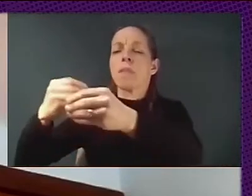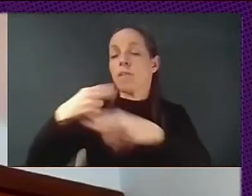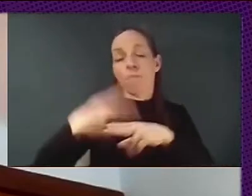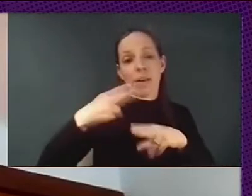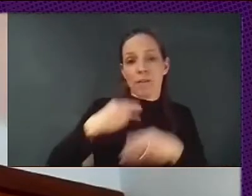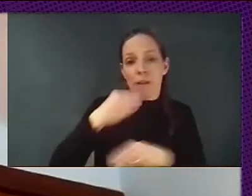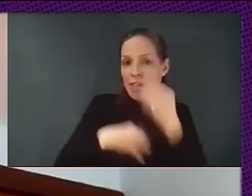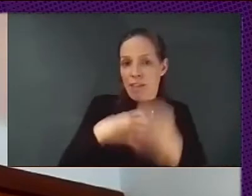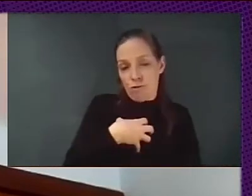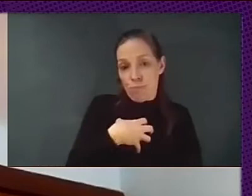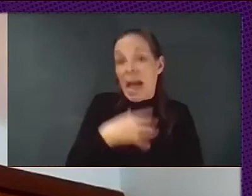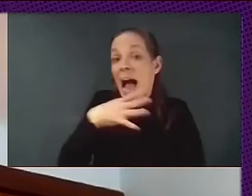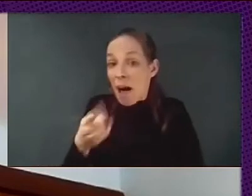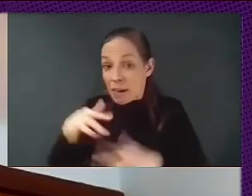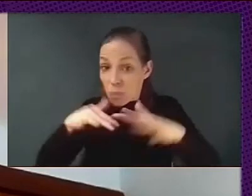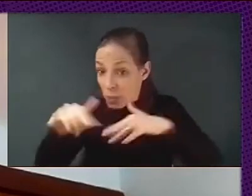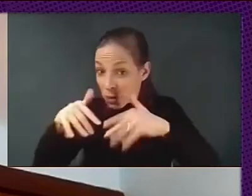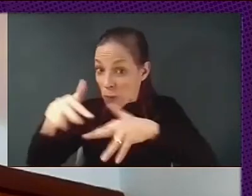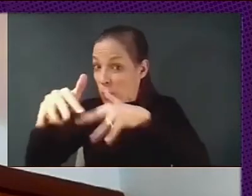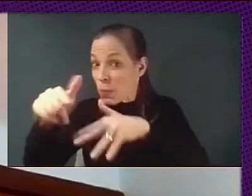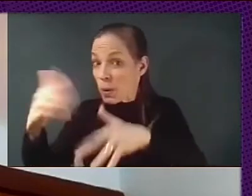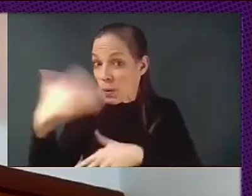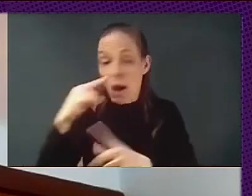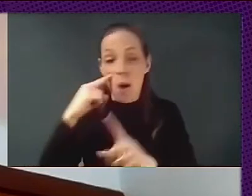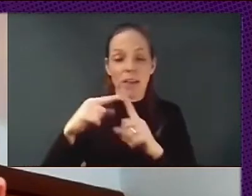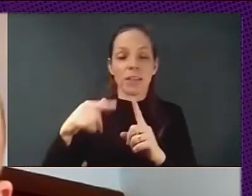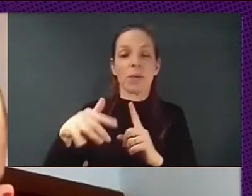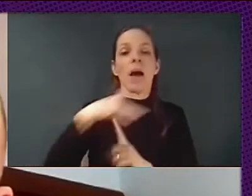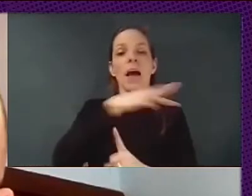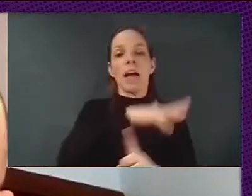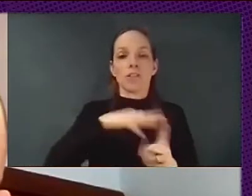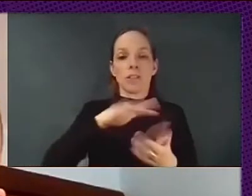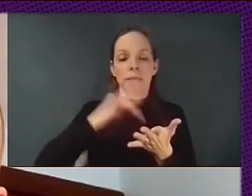to put this into the framework again of degrowth,